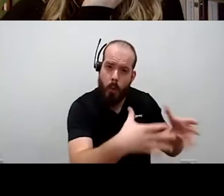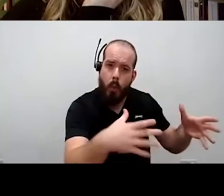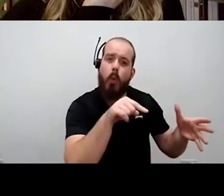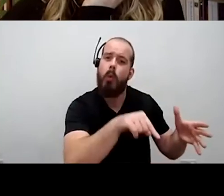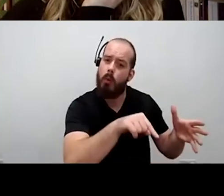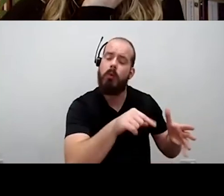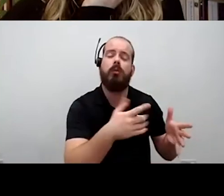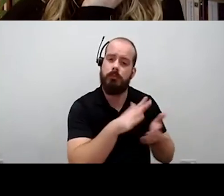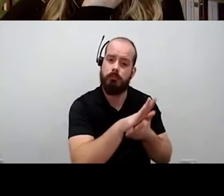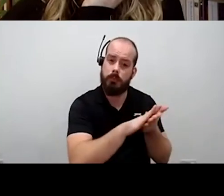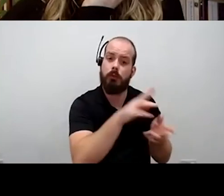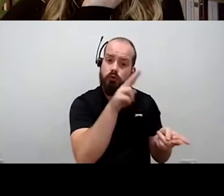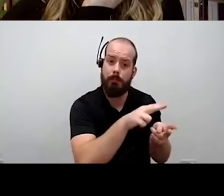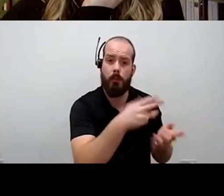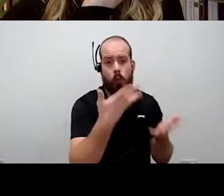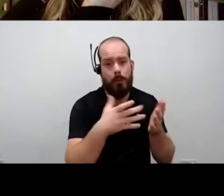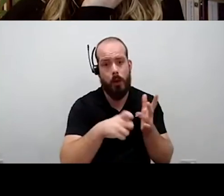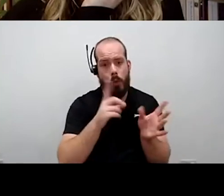not true anymore. And